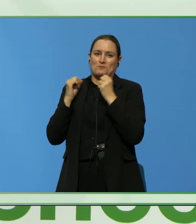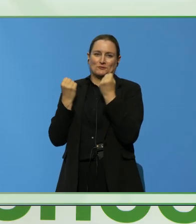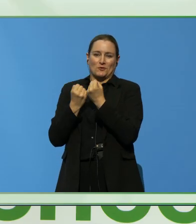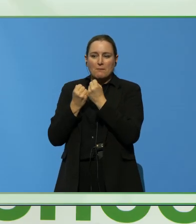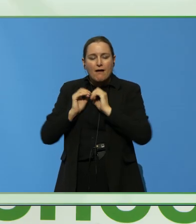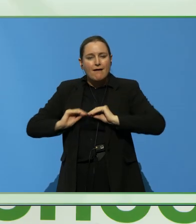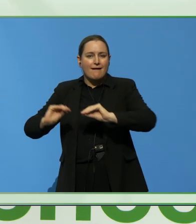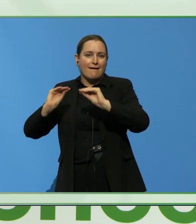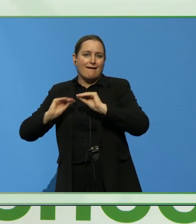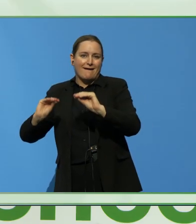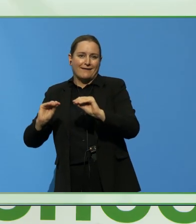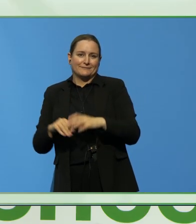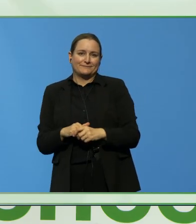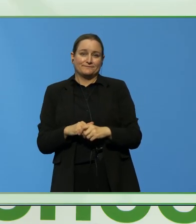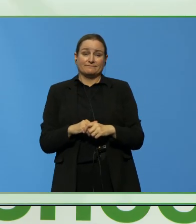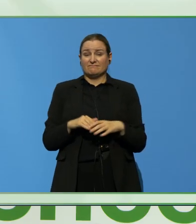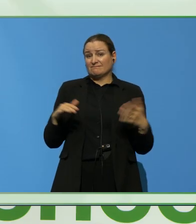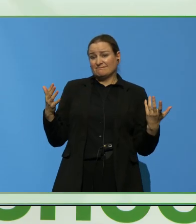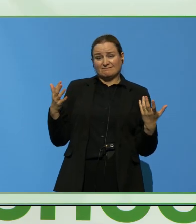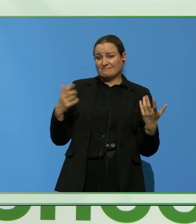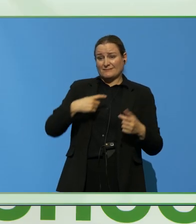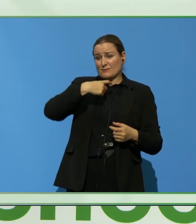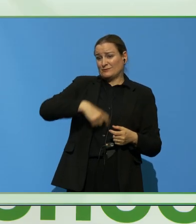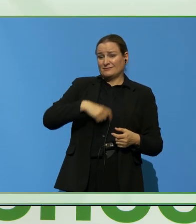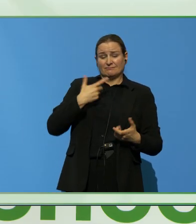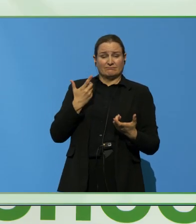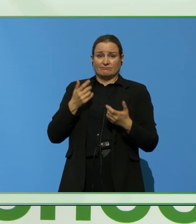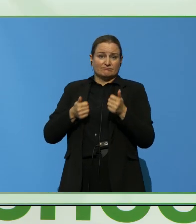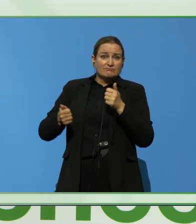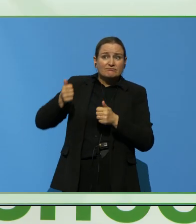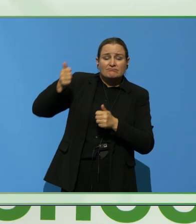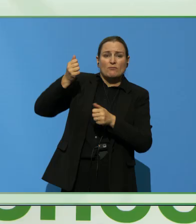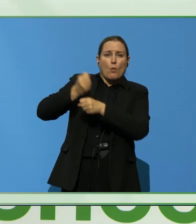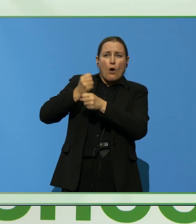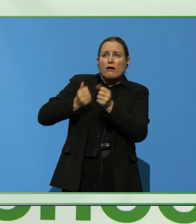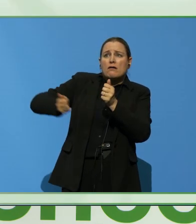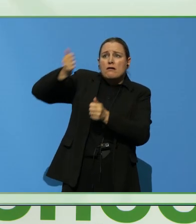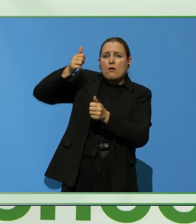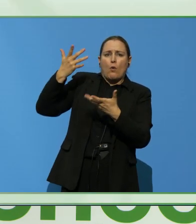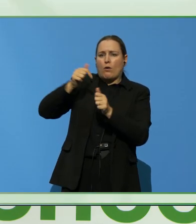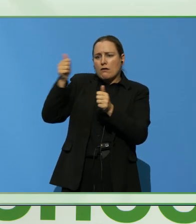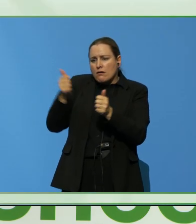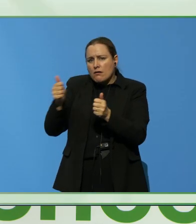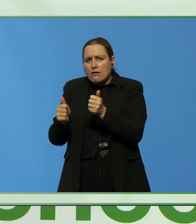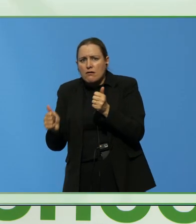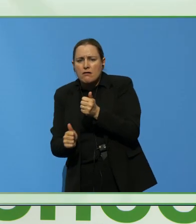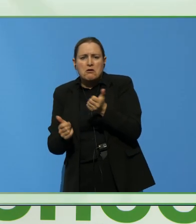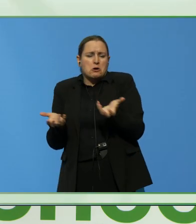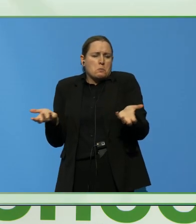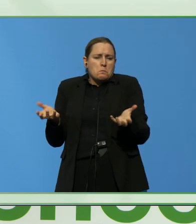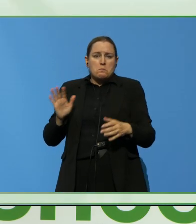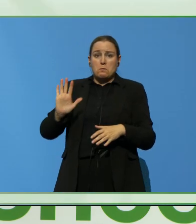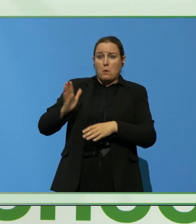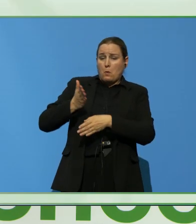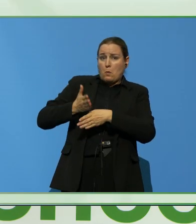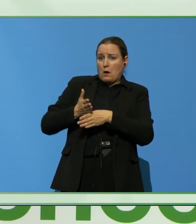would be journalists, editors, technical teams, and then managers. And what does it mean? But through self-regulatory